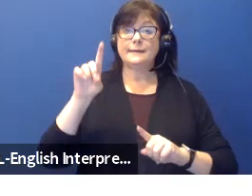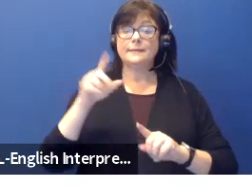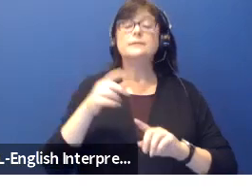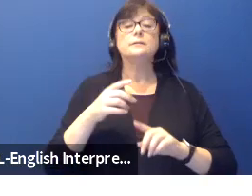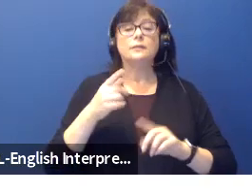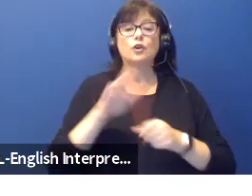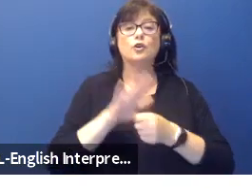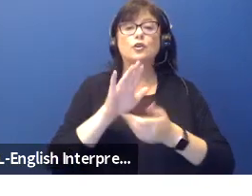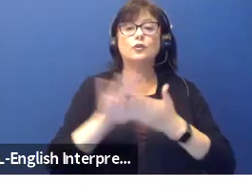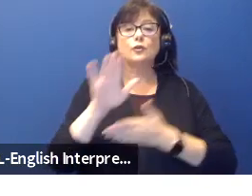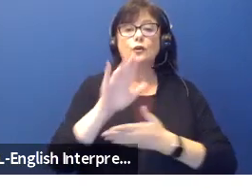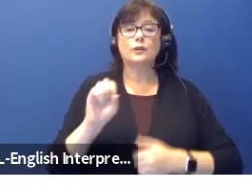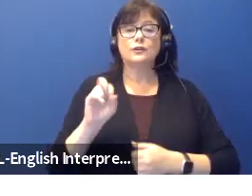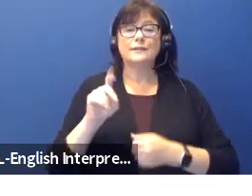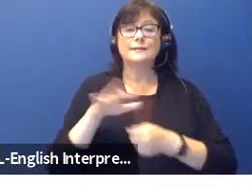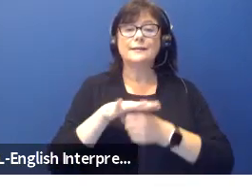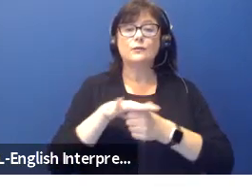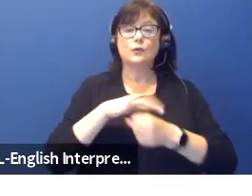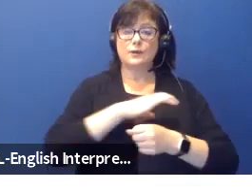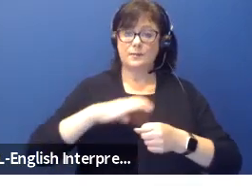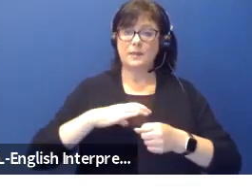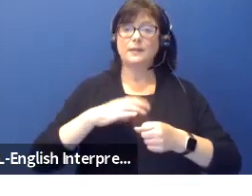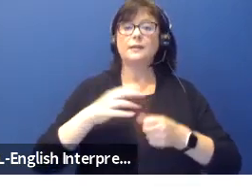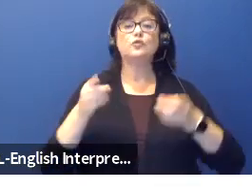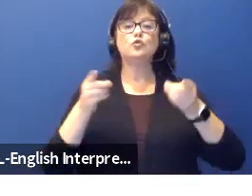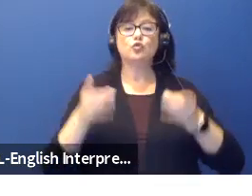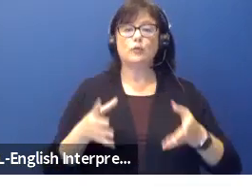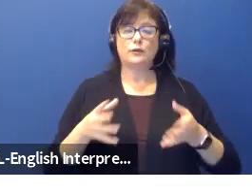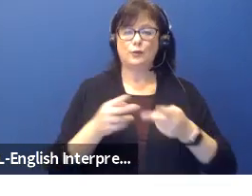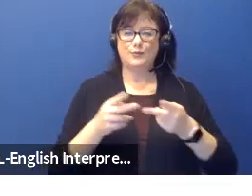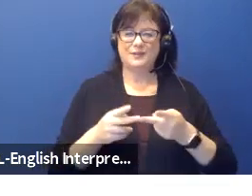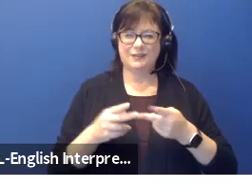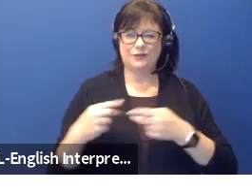Sector Committee. Over to you, Barb. Thank you.